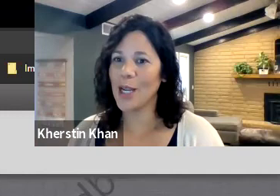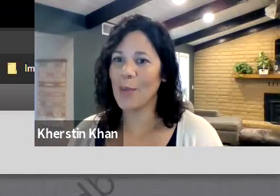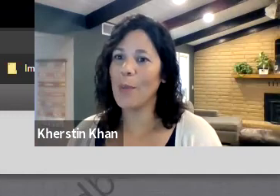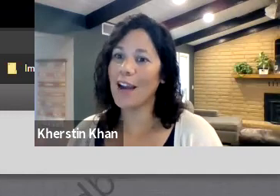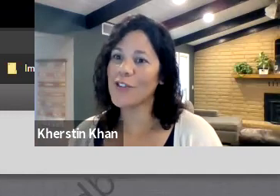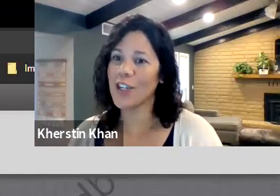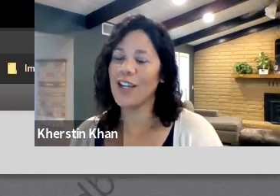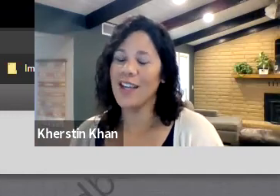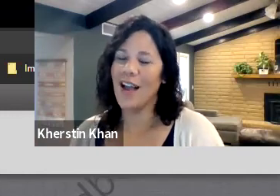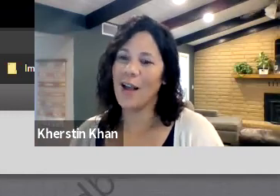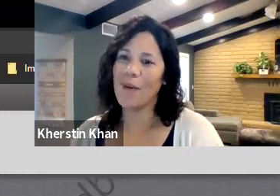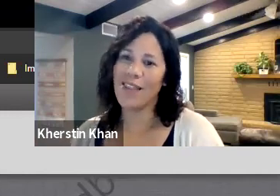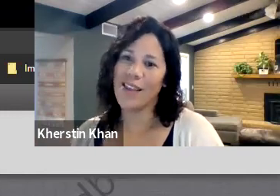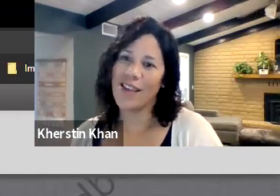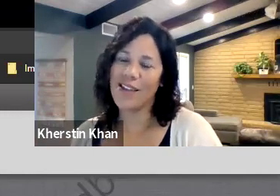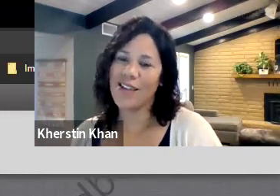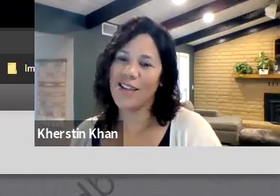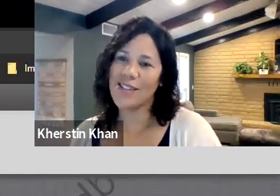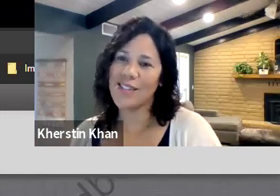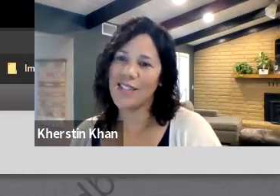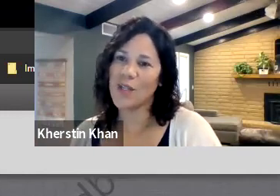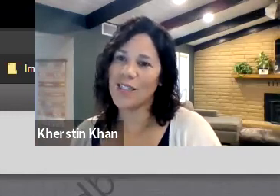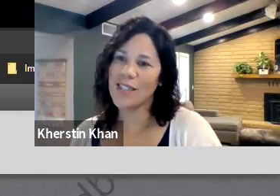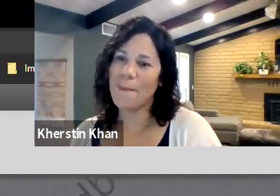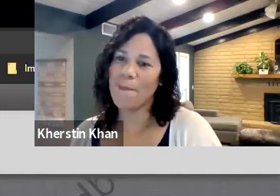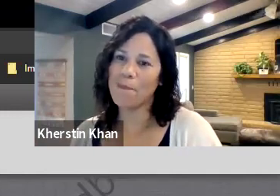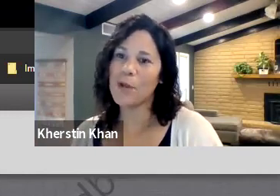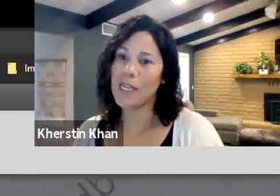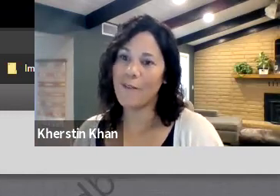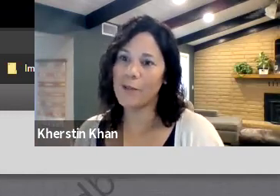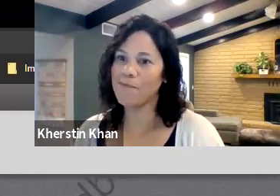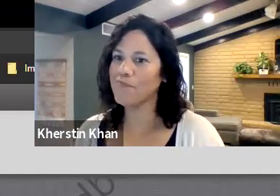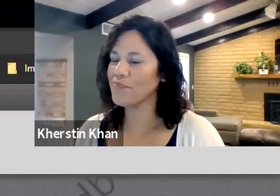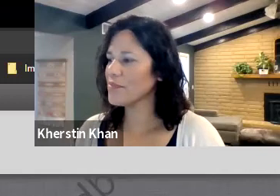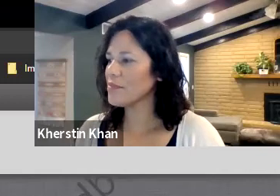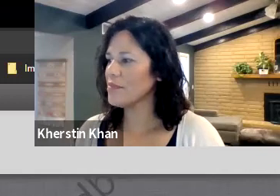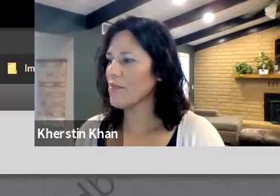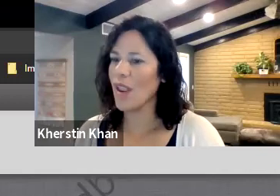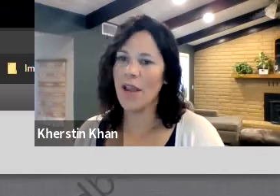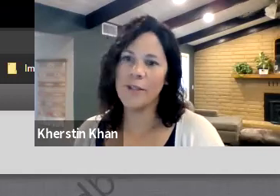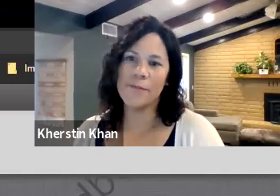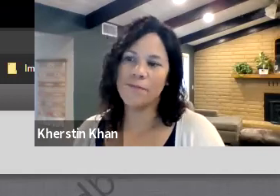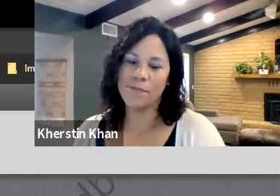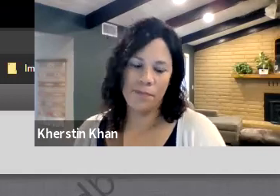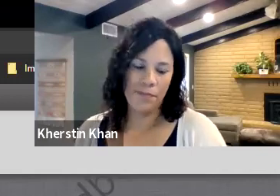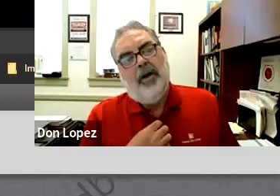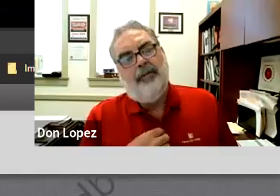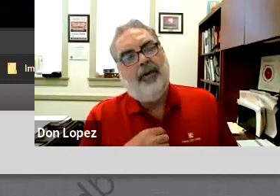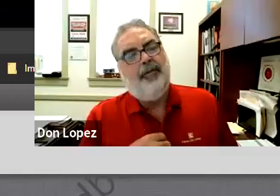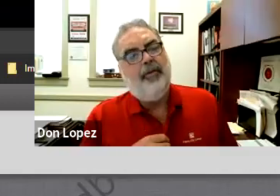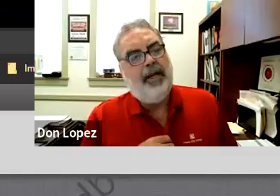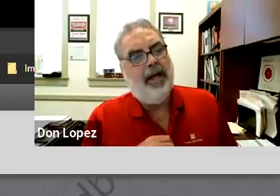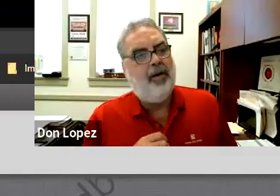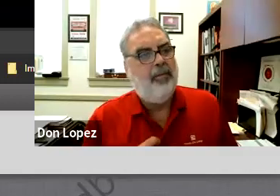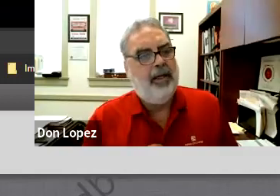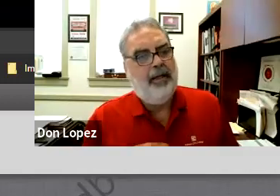totally understandable. But after, I think it's when it's most meaningful. Yeah. So, and